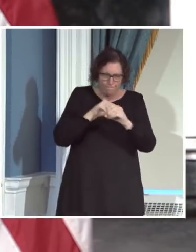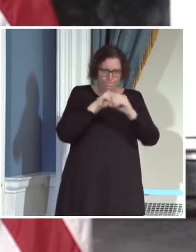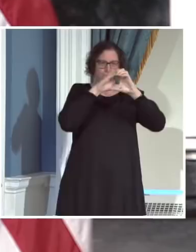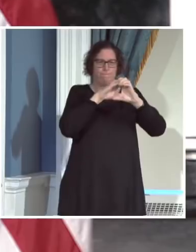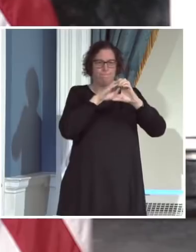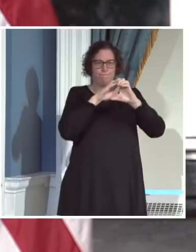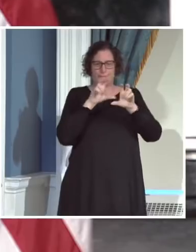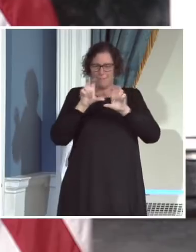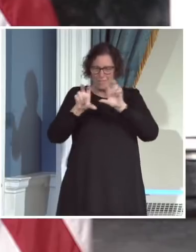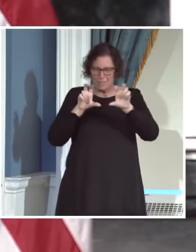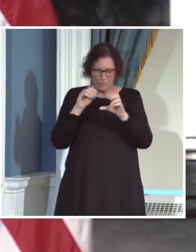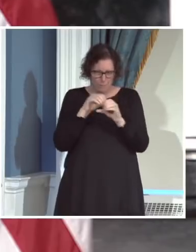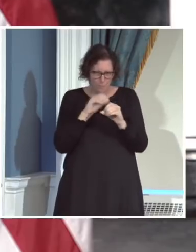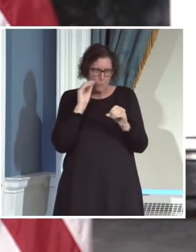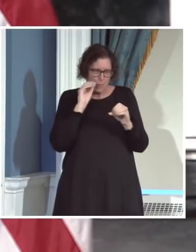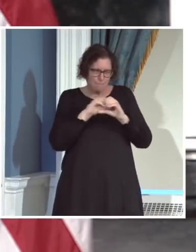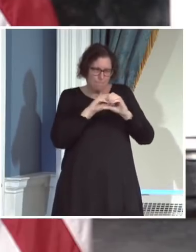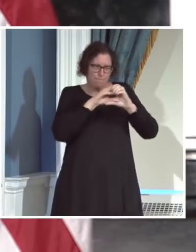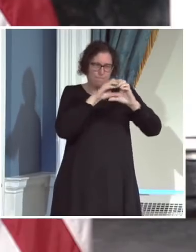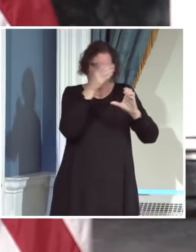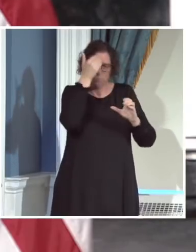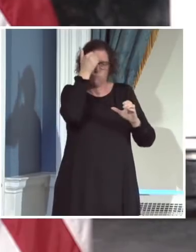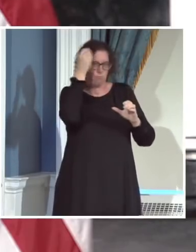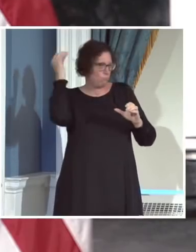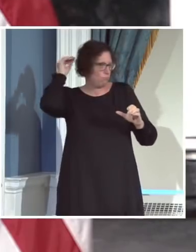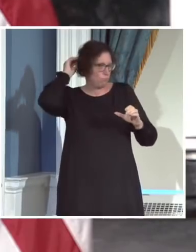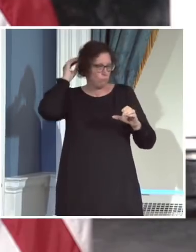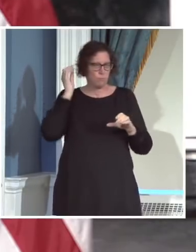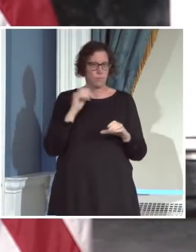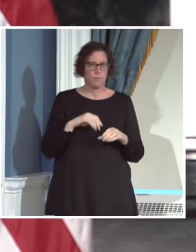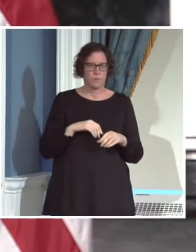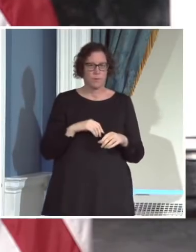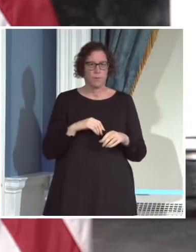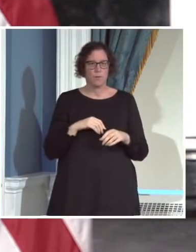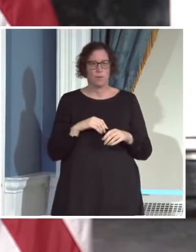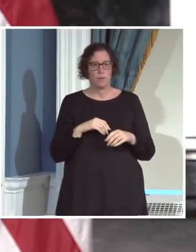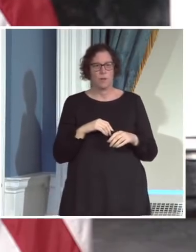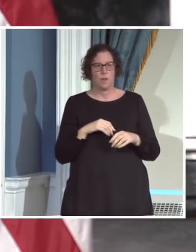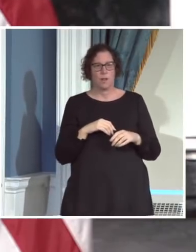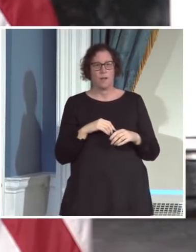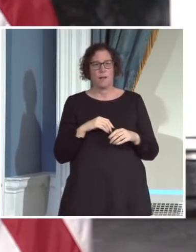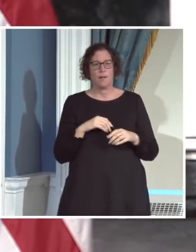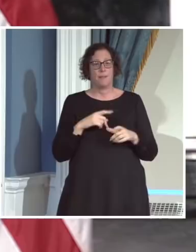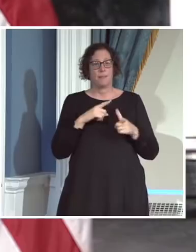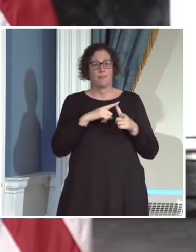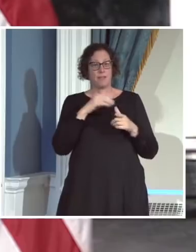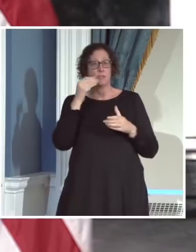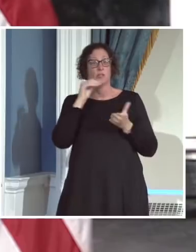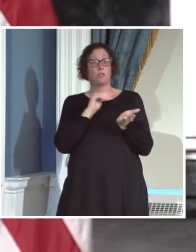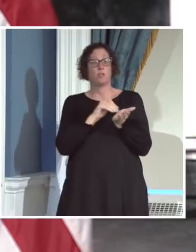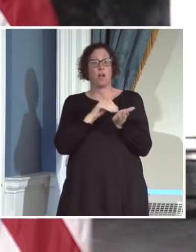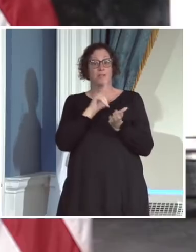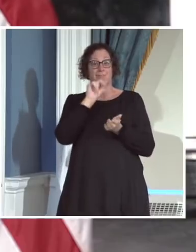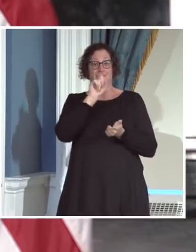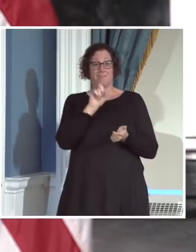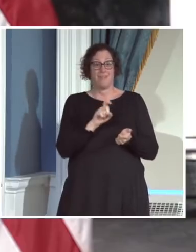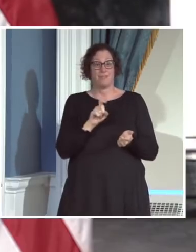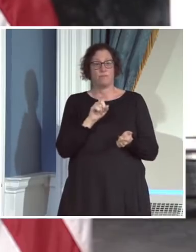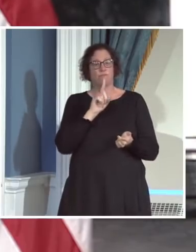that investment because it was the right thing to do. And then Mitch has put this amazing organization on a much stronger footing for the future.